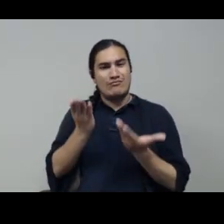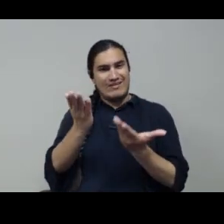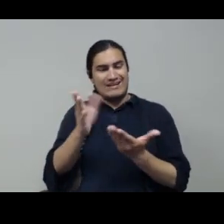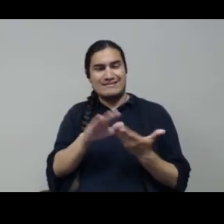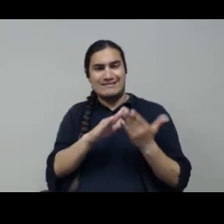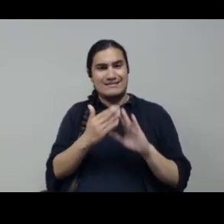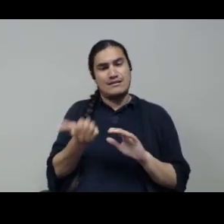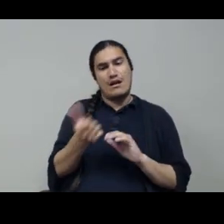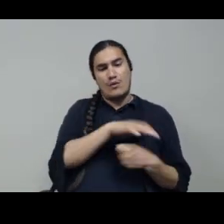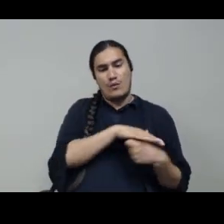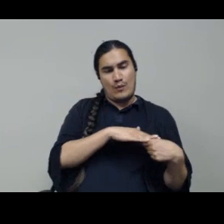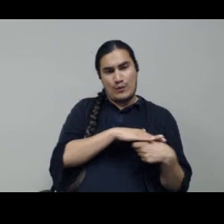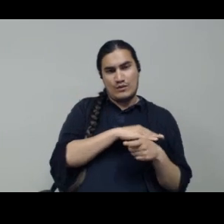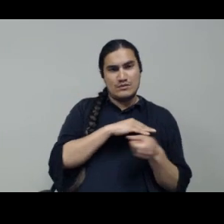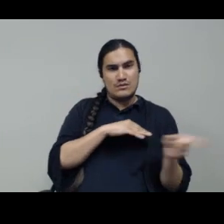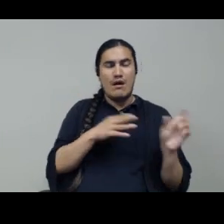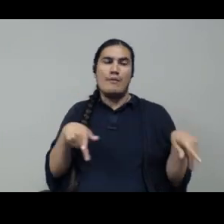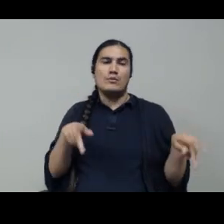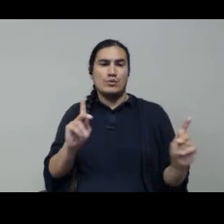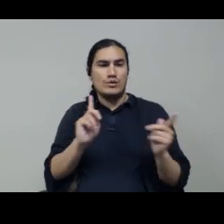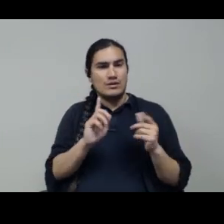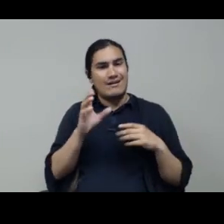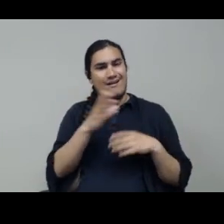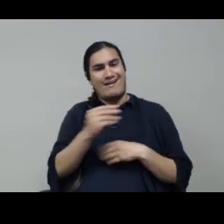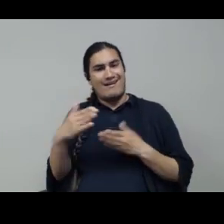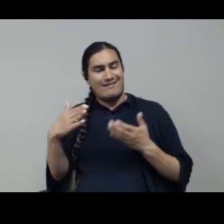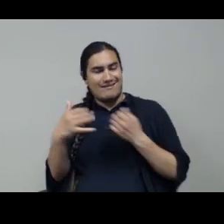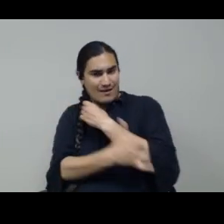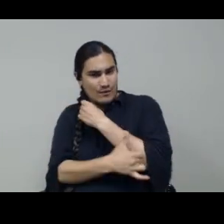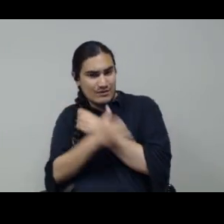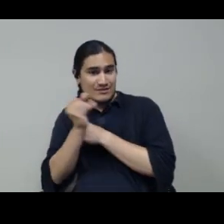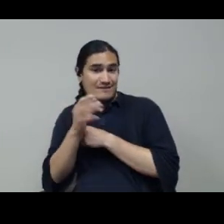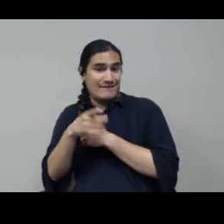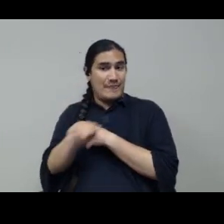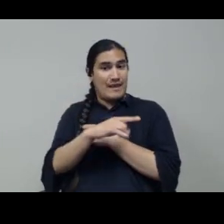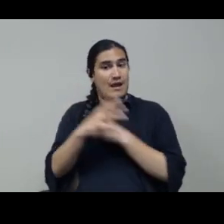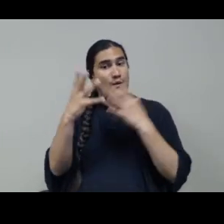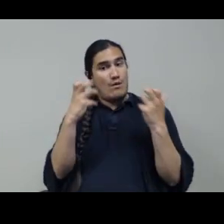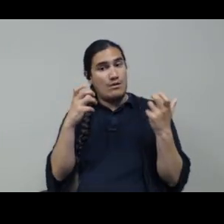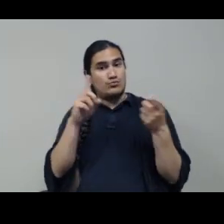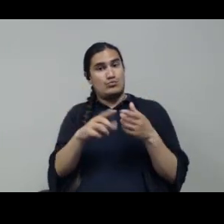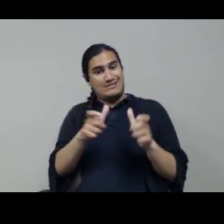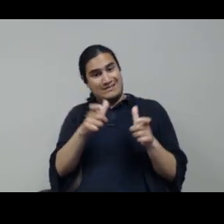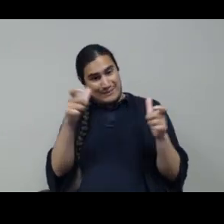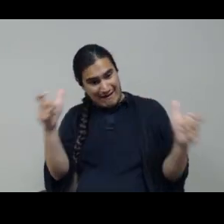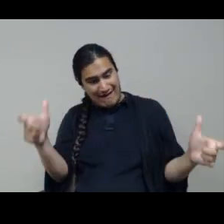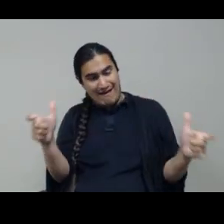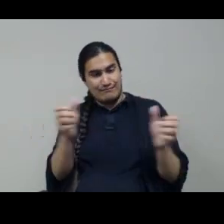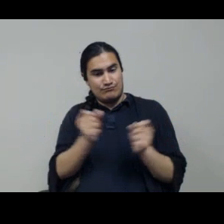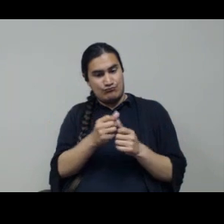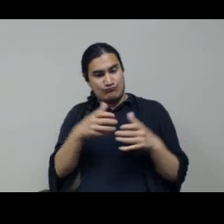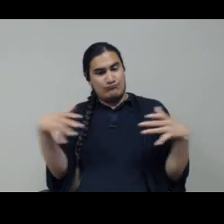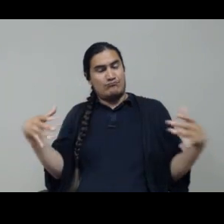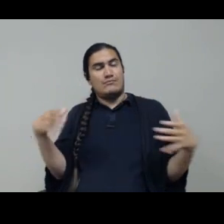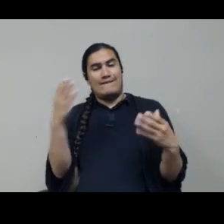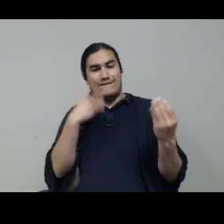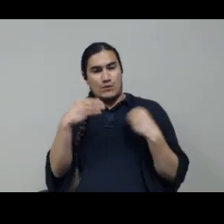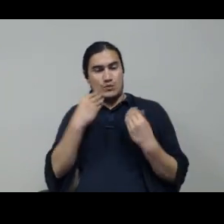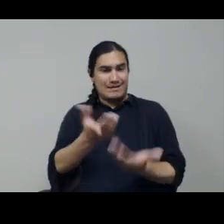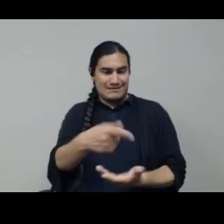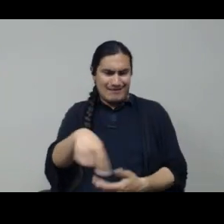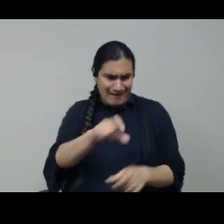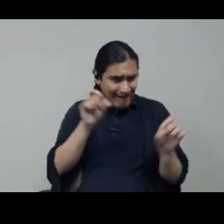regions the opportunities and counties that if they want to expand localized food supplies, that they can do